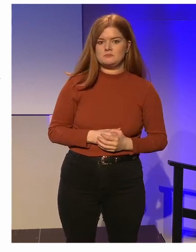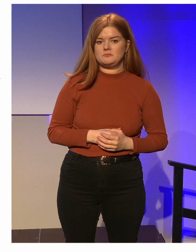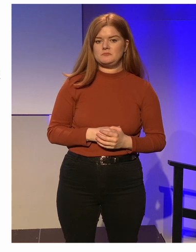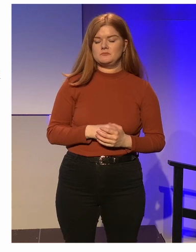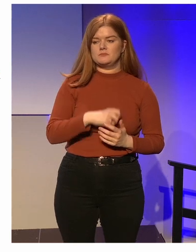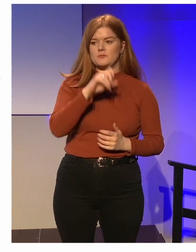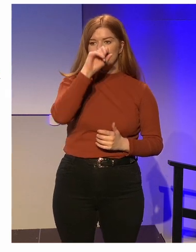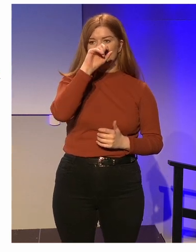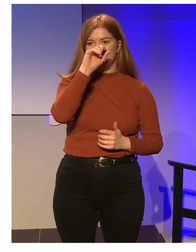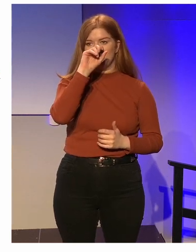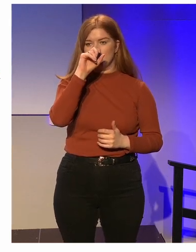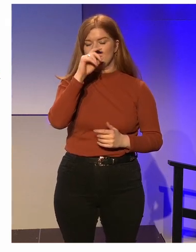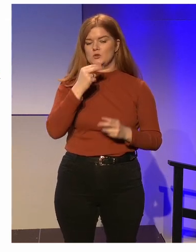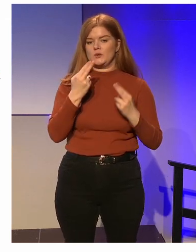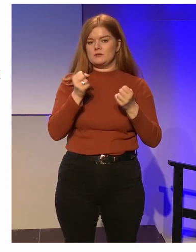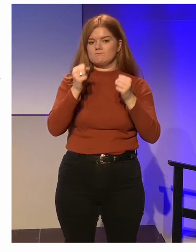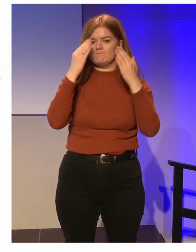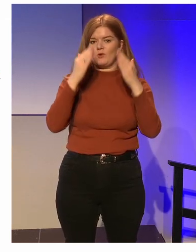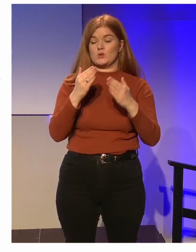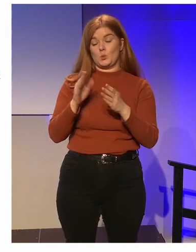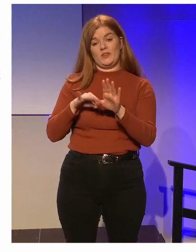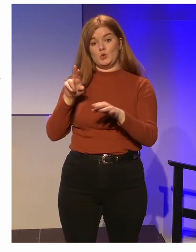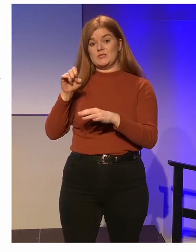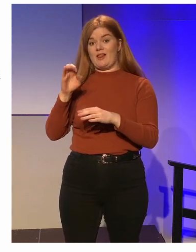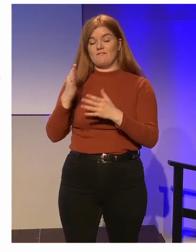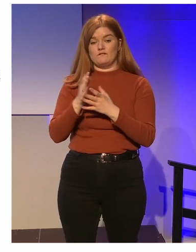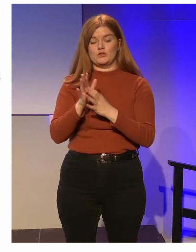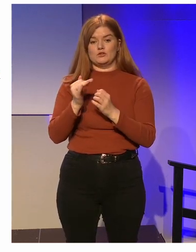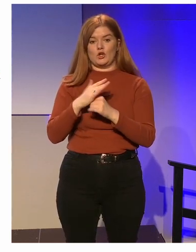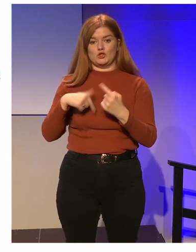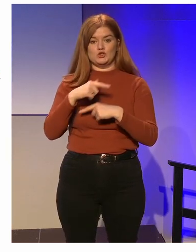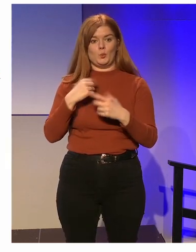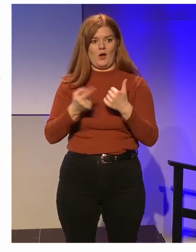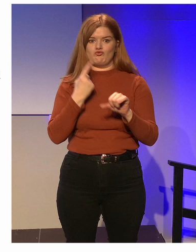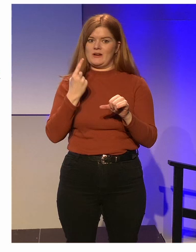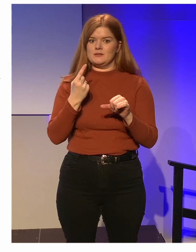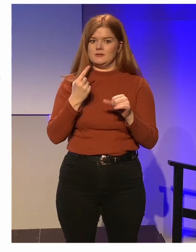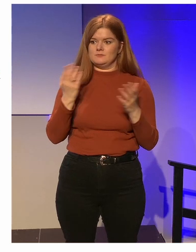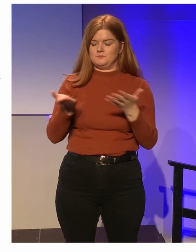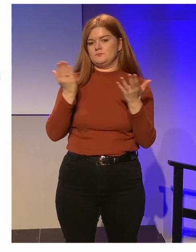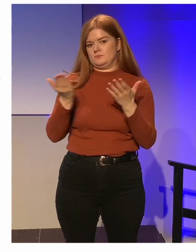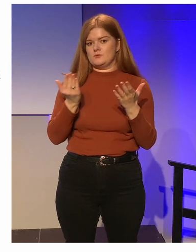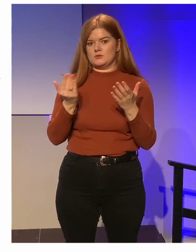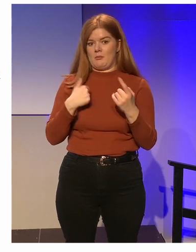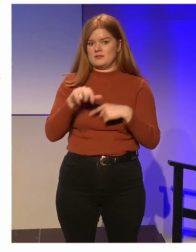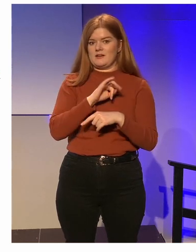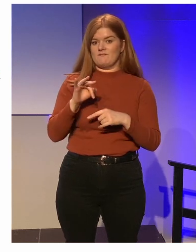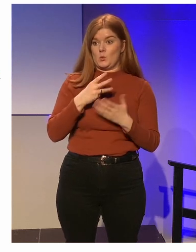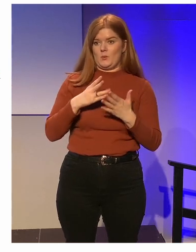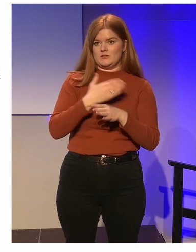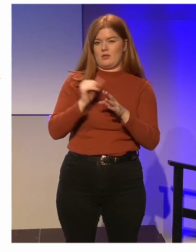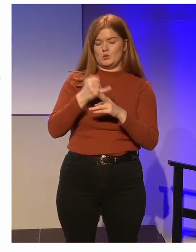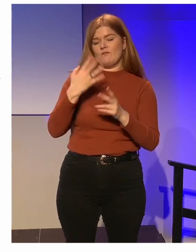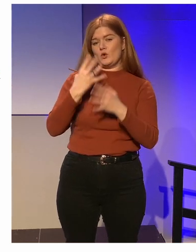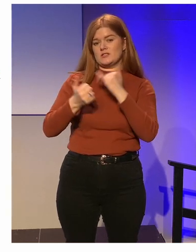And we need to focus on, with UDL for us, now we were already pushing an open door. Our staff, when I started in the school 4 years